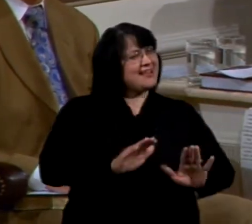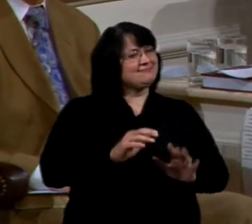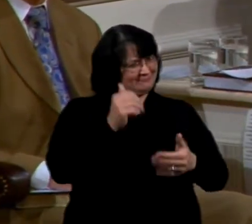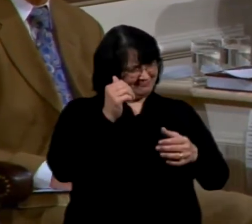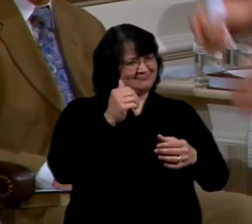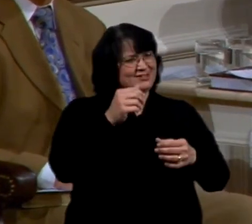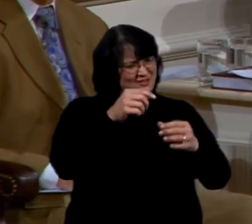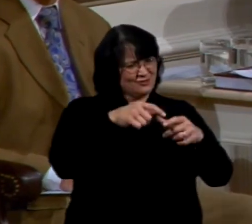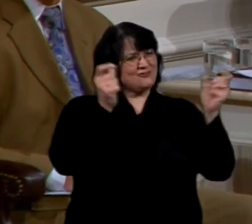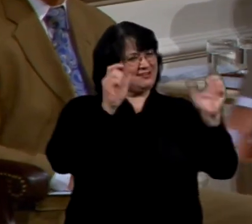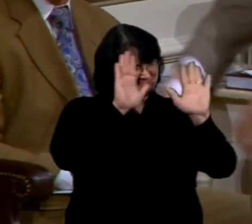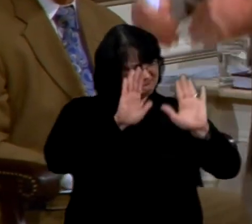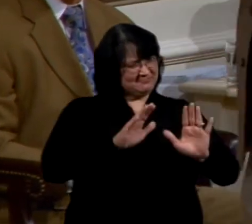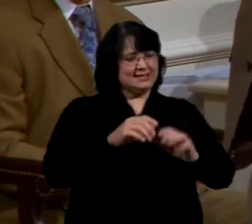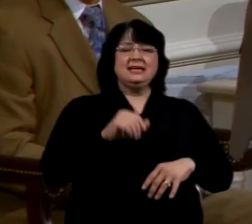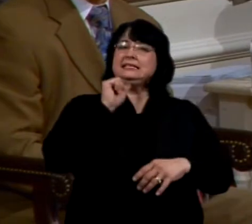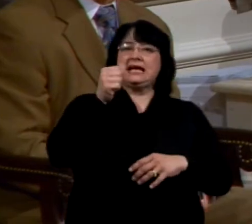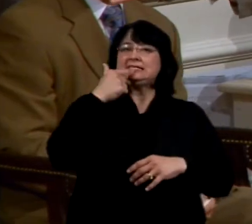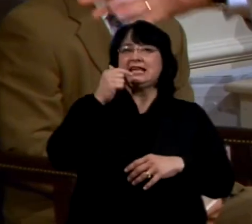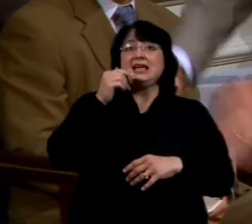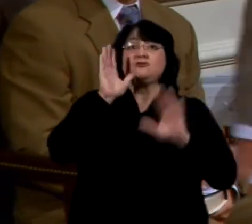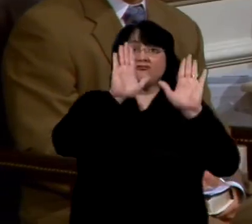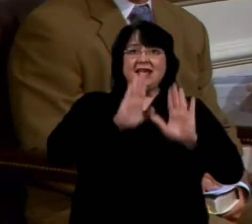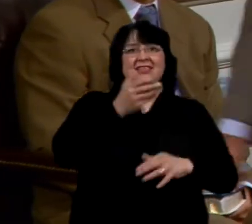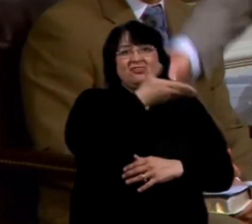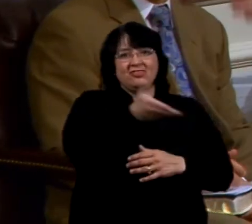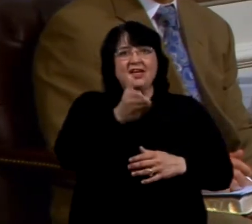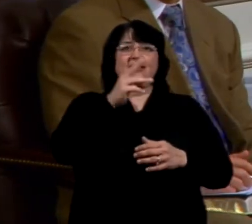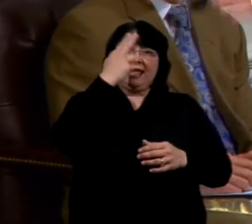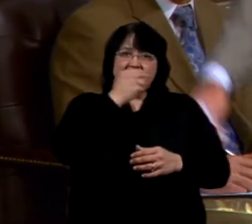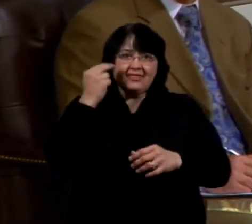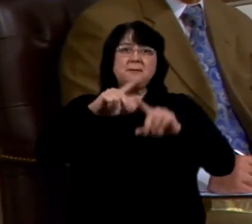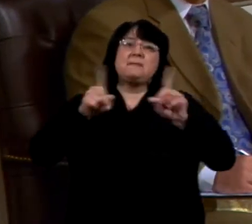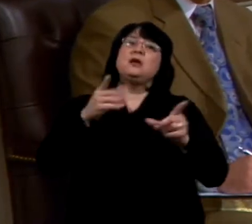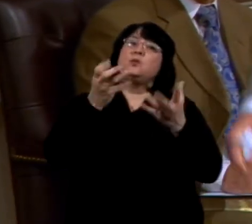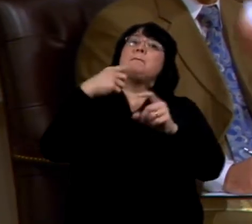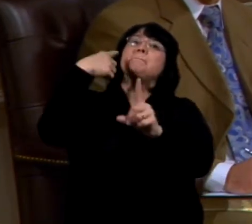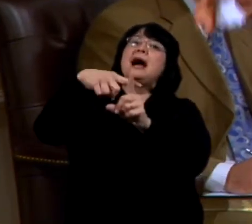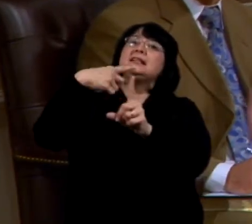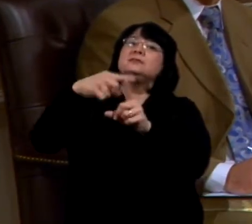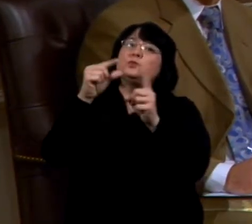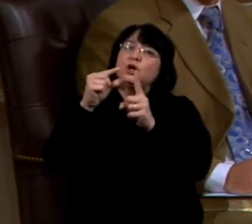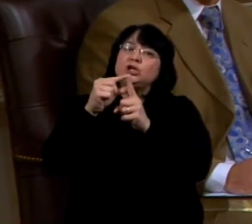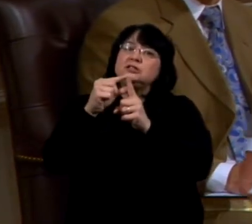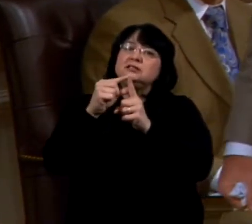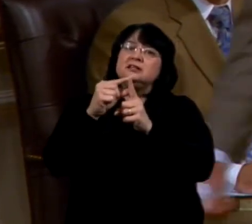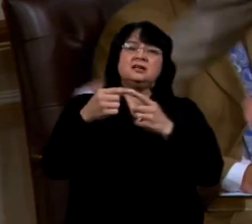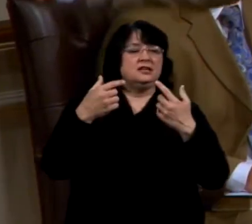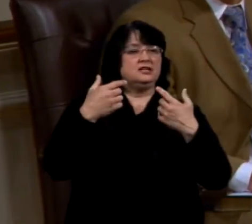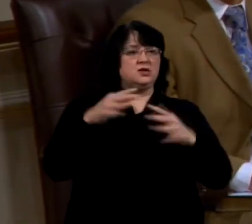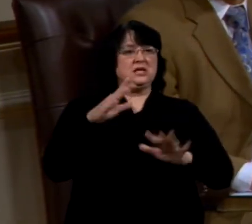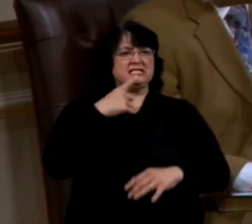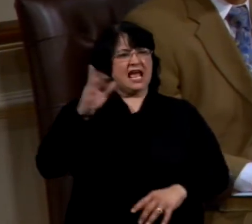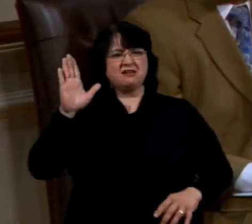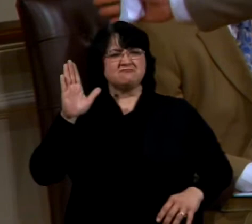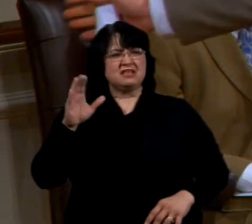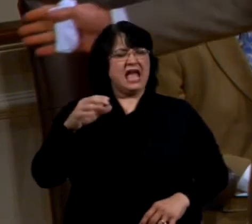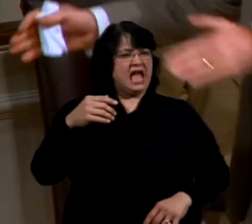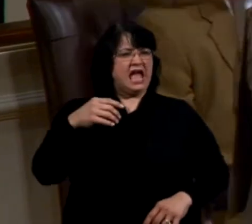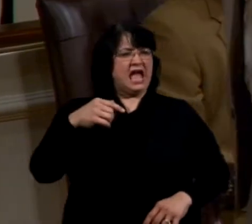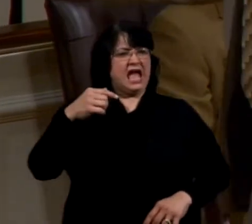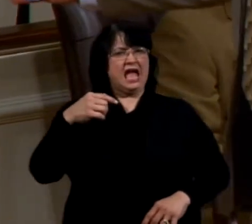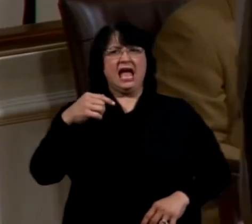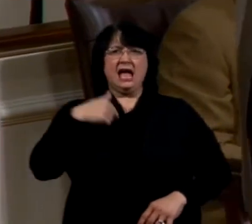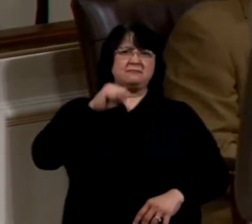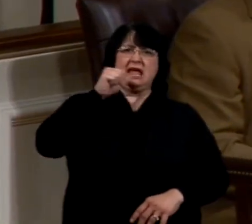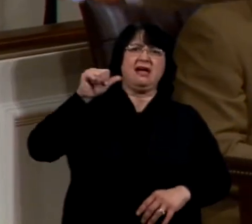Are we saying it's great they're Catholic? No, but we're going to find something positive to try to stay on track. That's not where you want to say, I tell you right now, I'm not going to follow someone